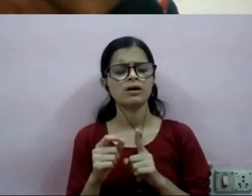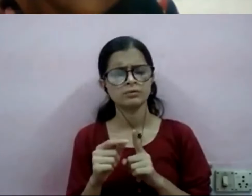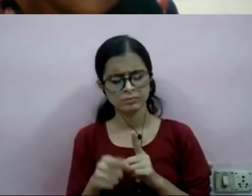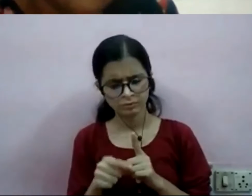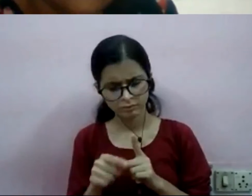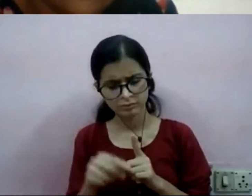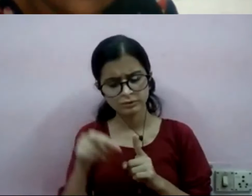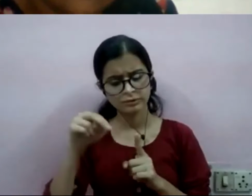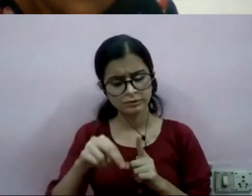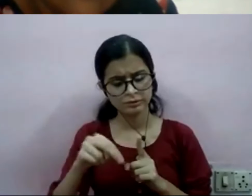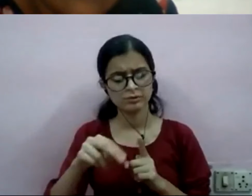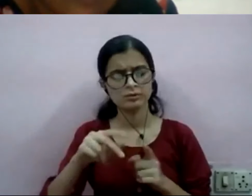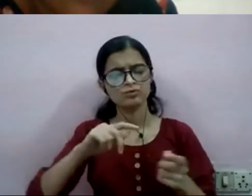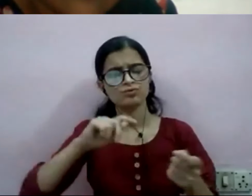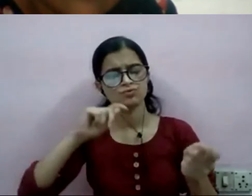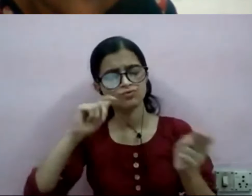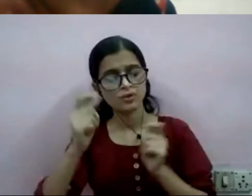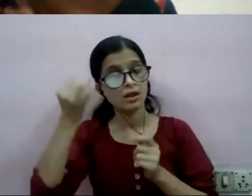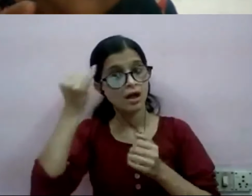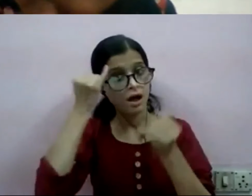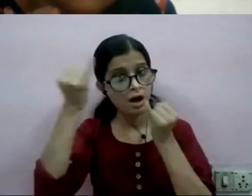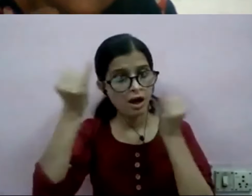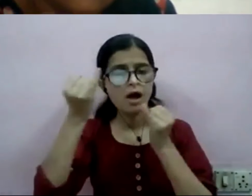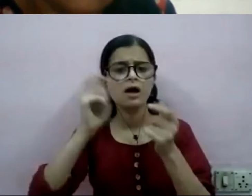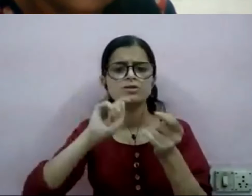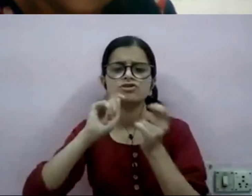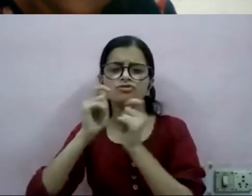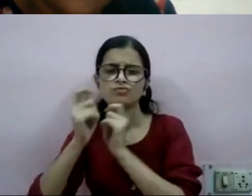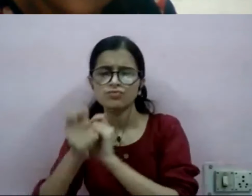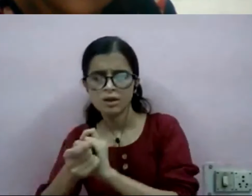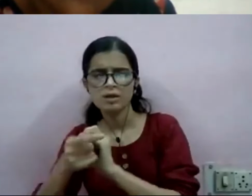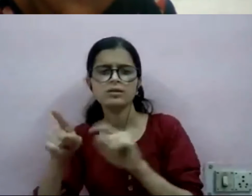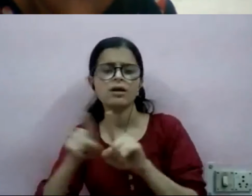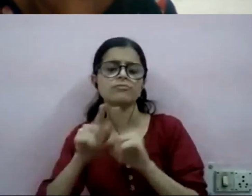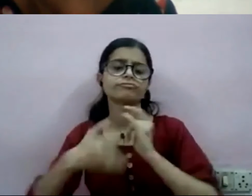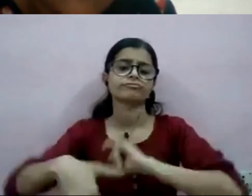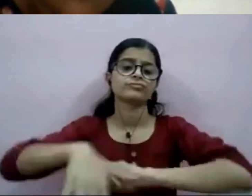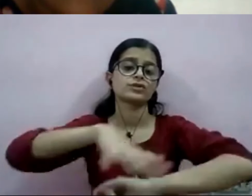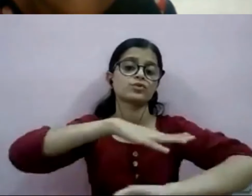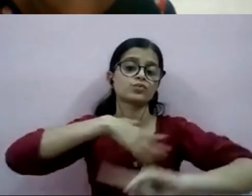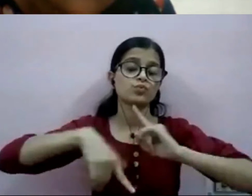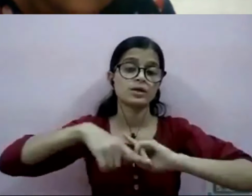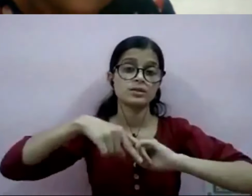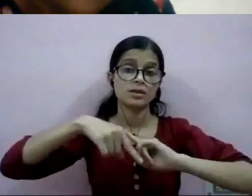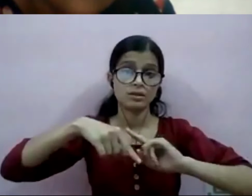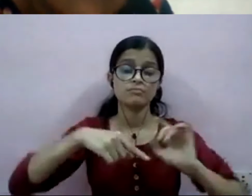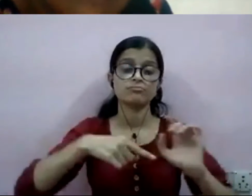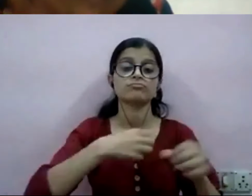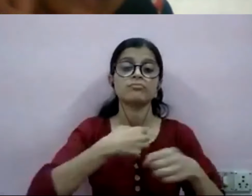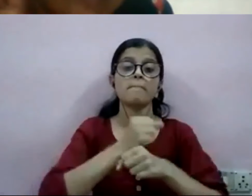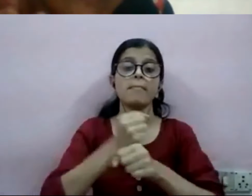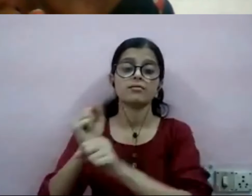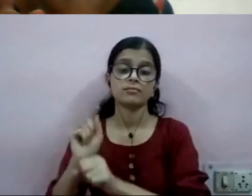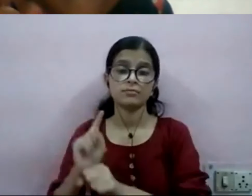the ideologies that create that kind of a situation where women are forced into